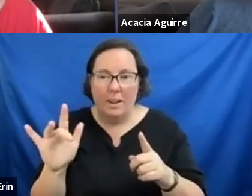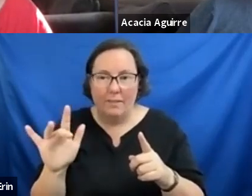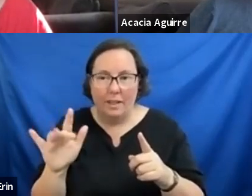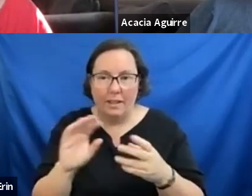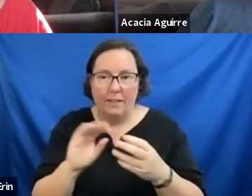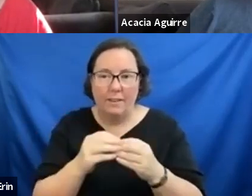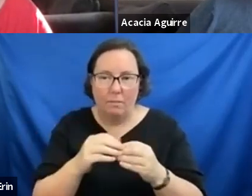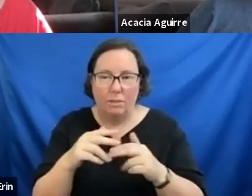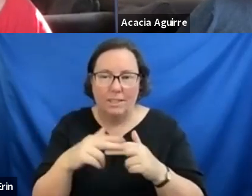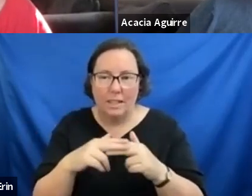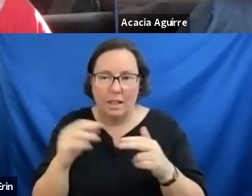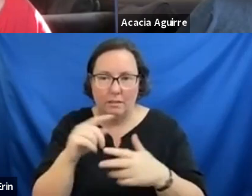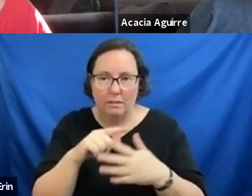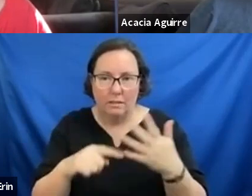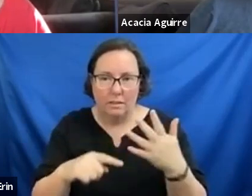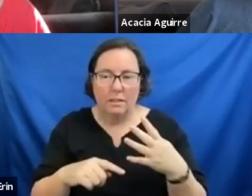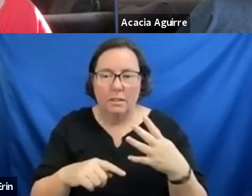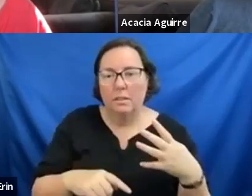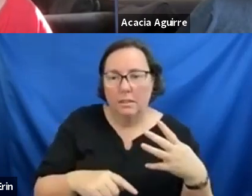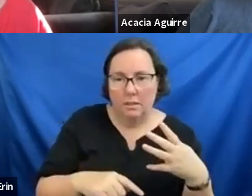about. And,